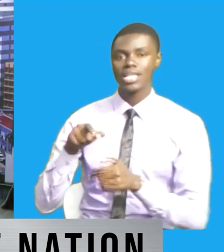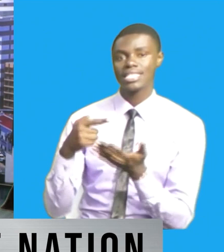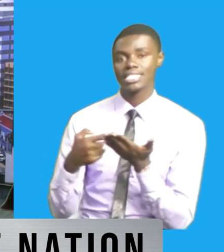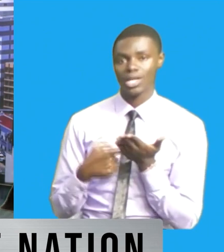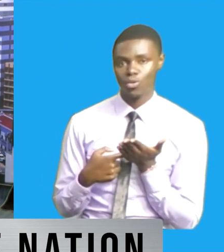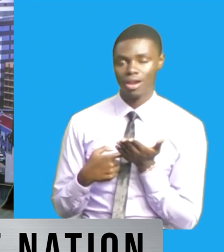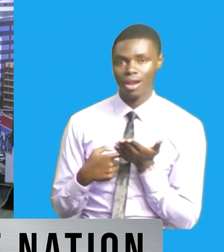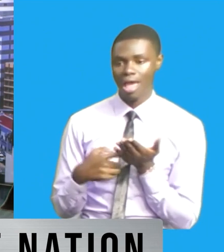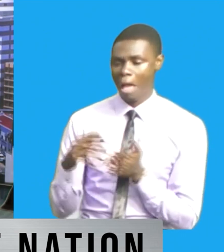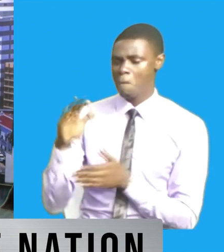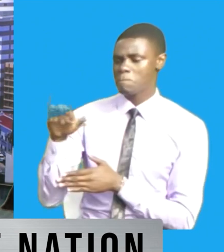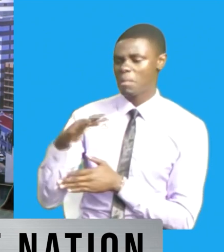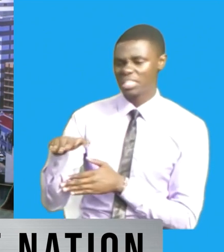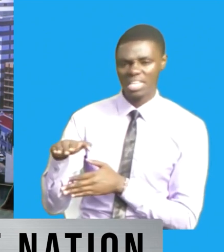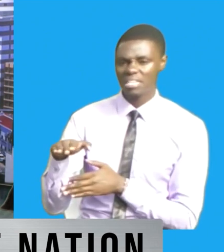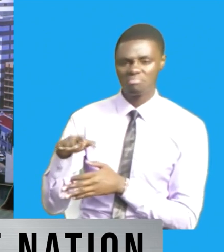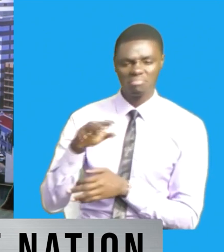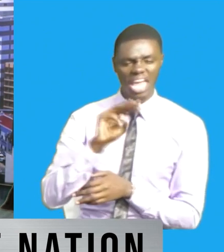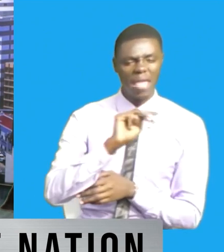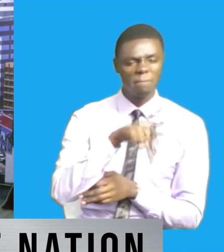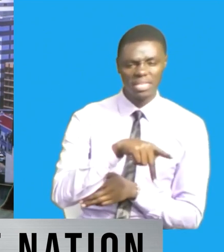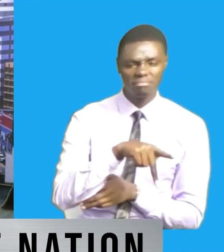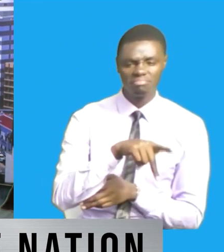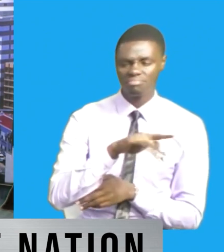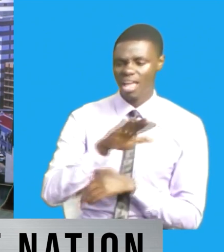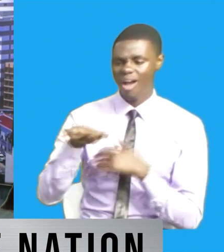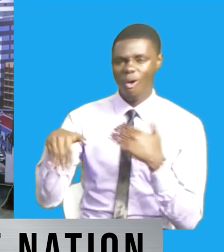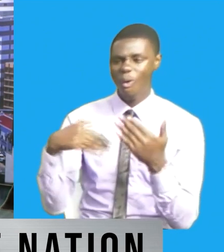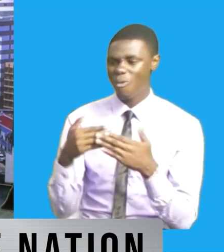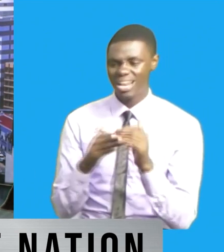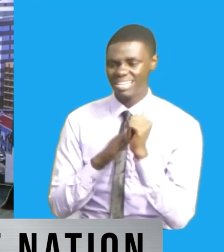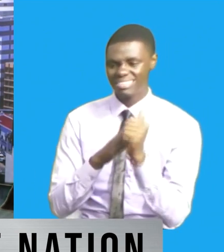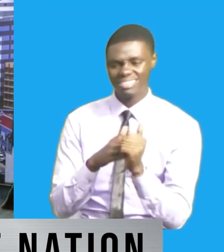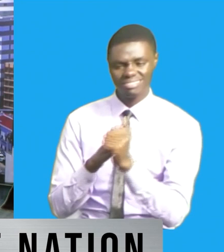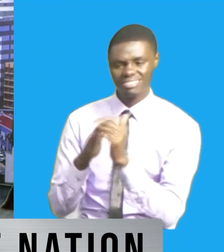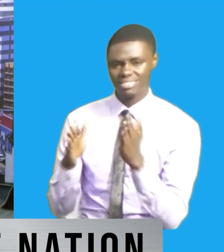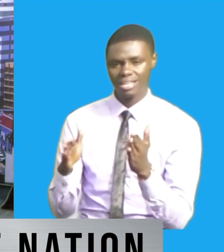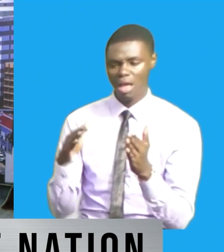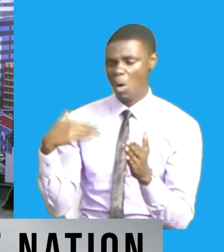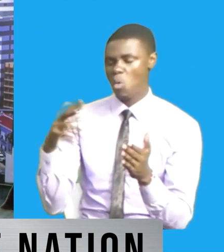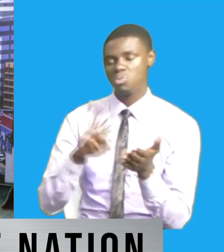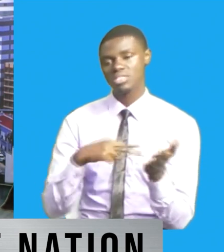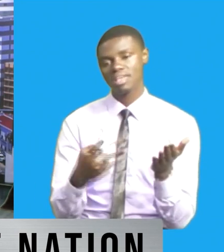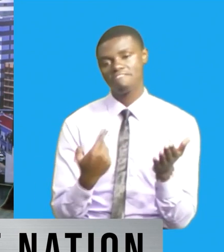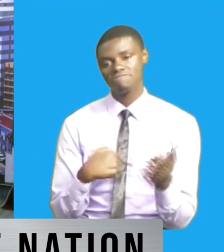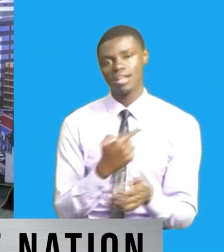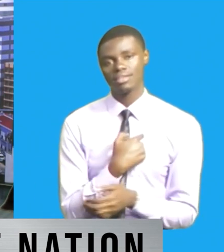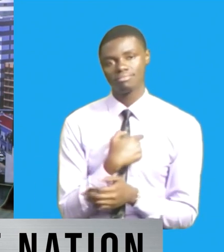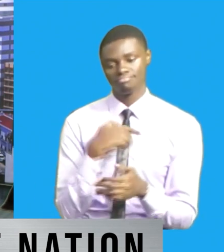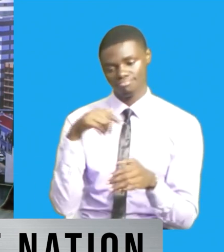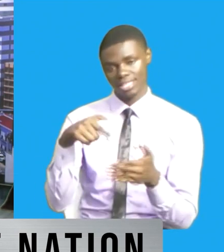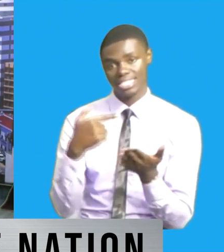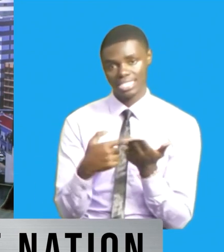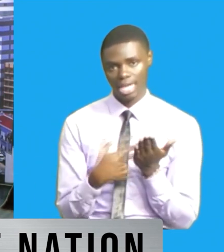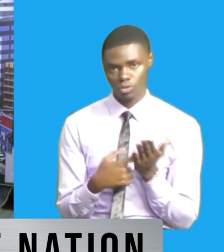because the parliamentarians and the MPs and the leaders have always failed us in this discussions. I